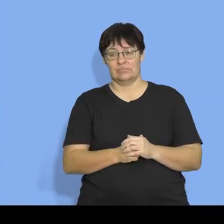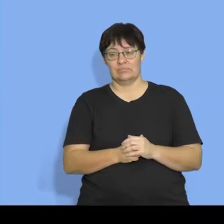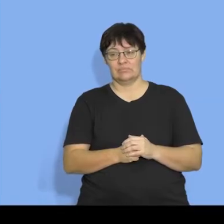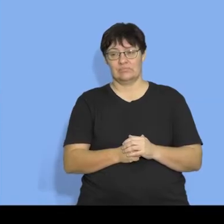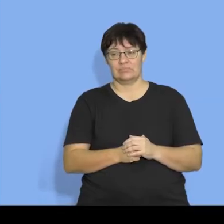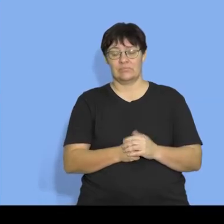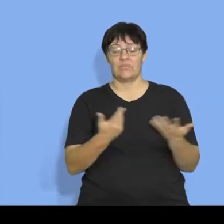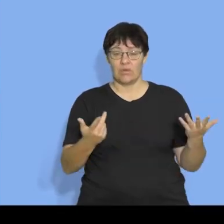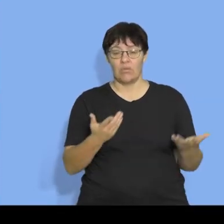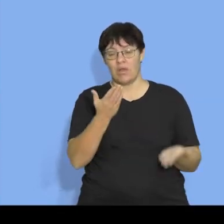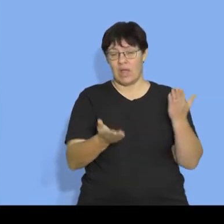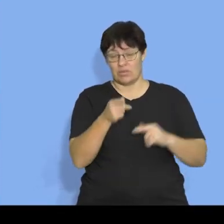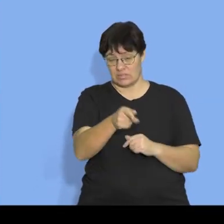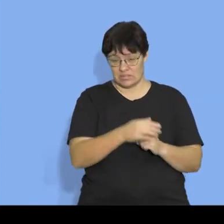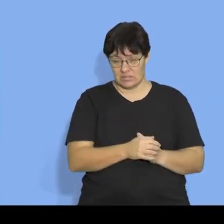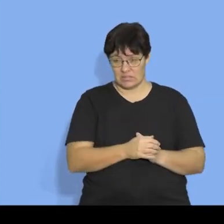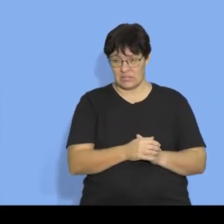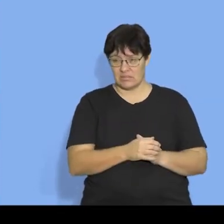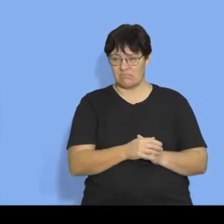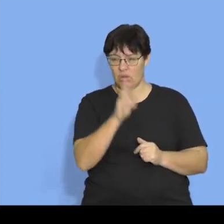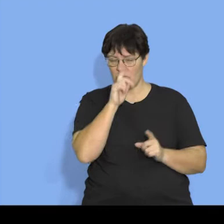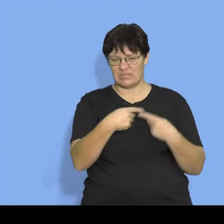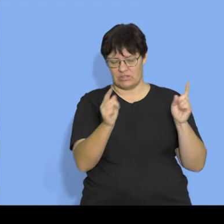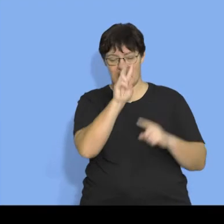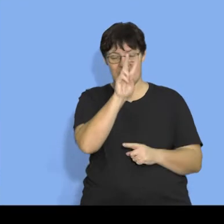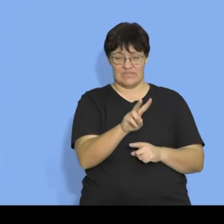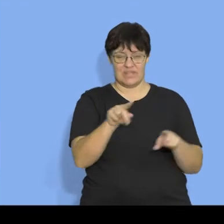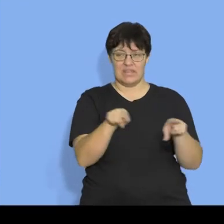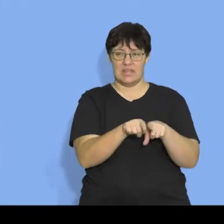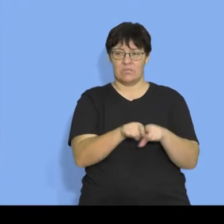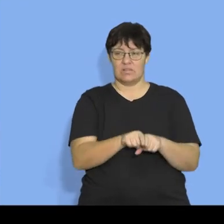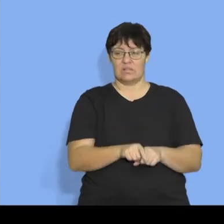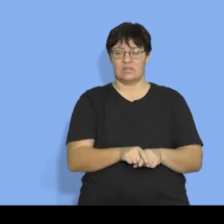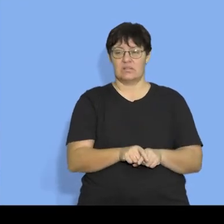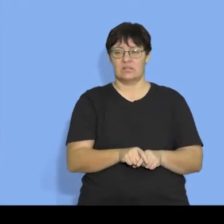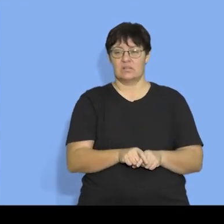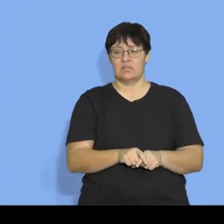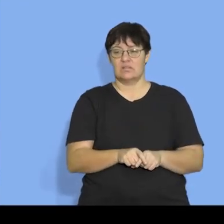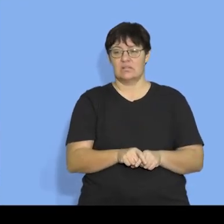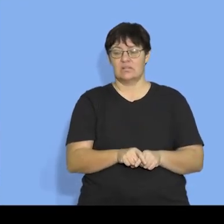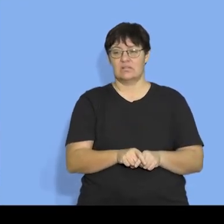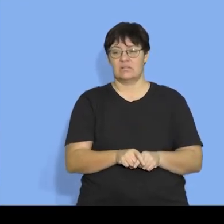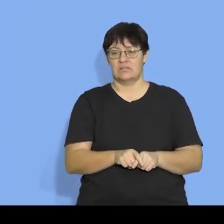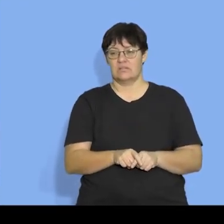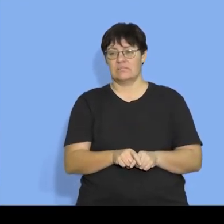So, we look at our equation. Now it looks a little bit different. V is velocity